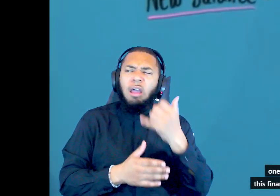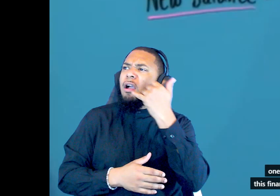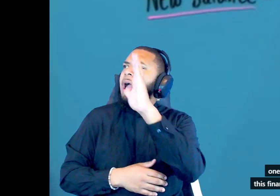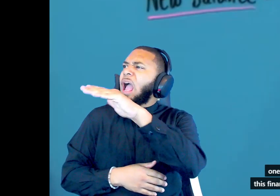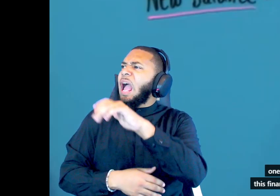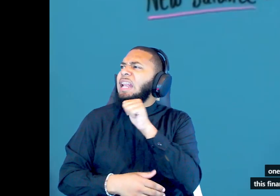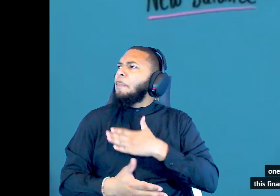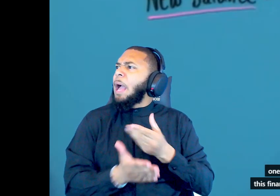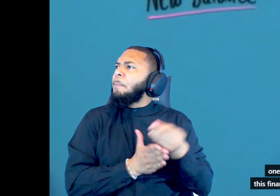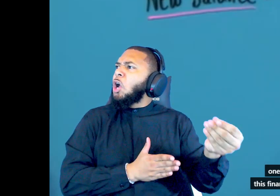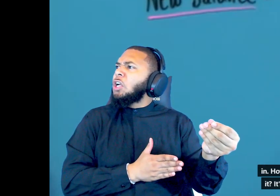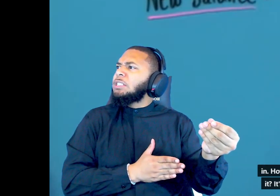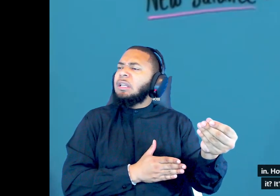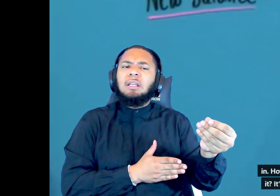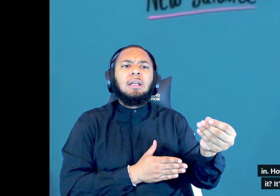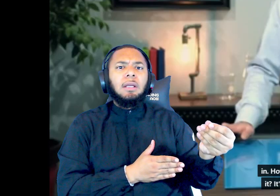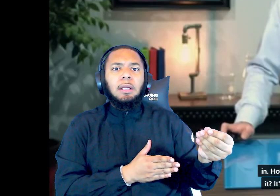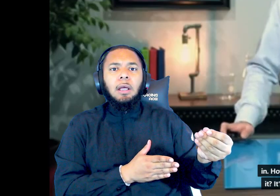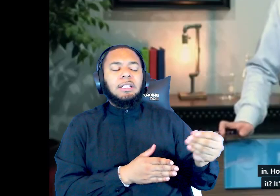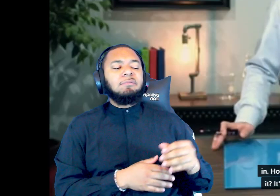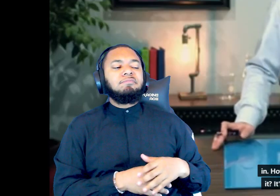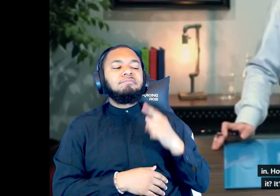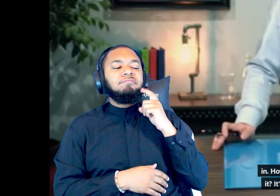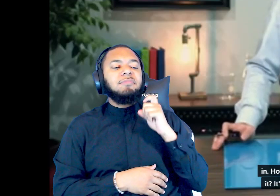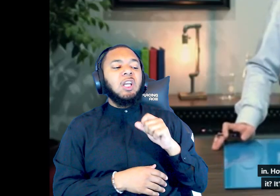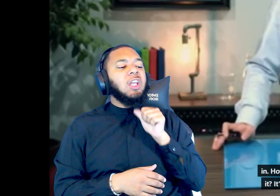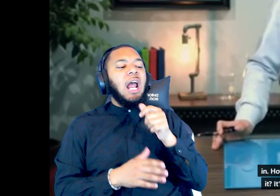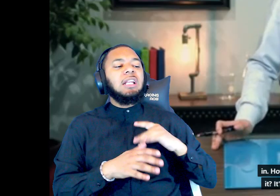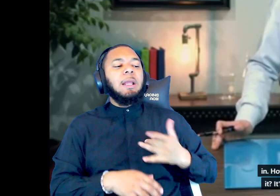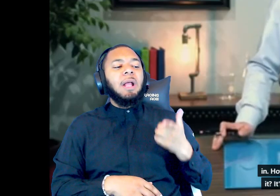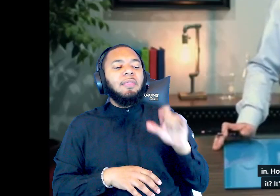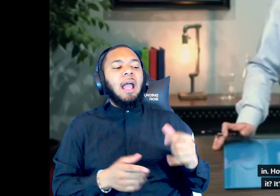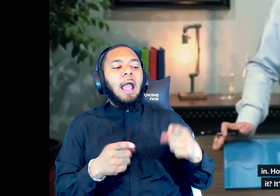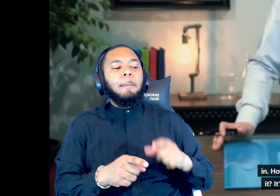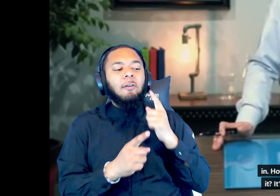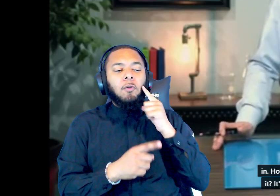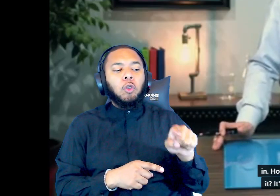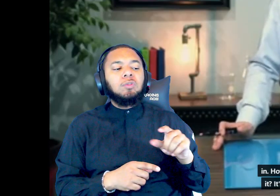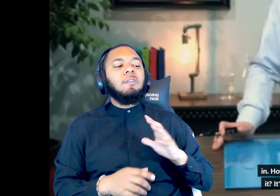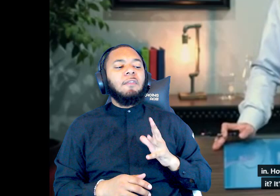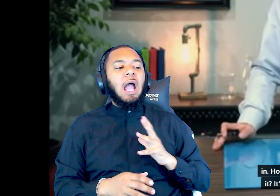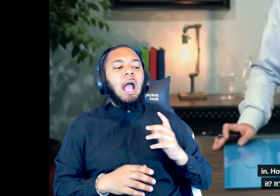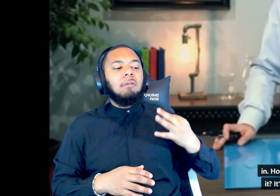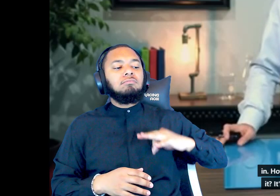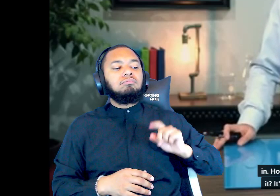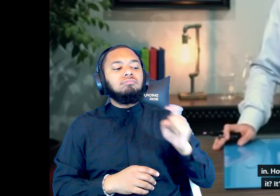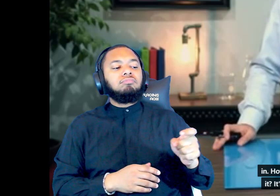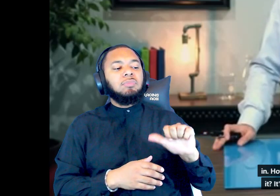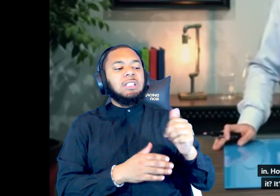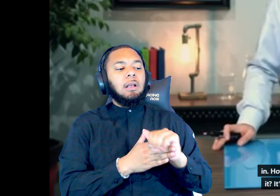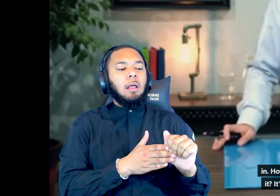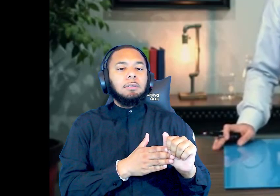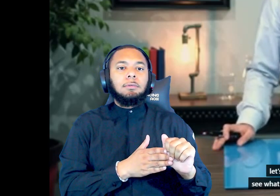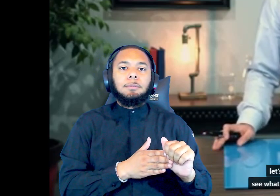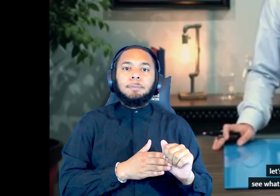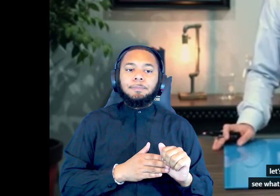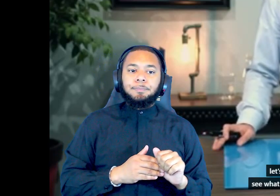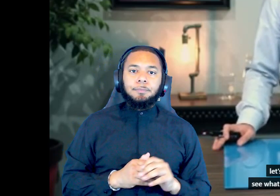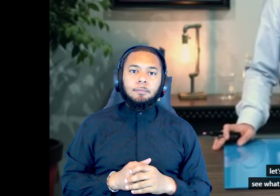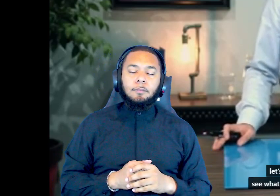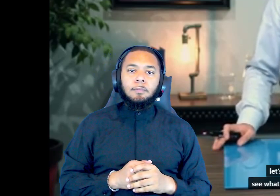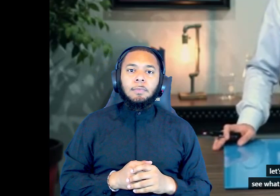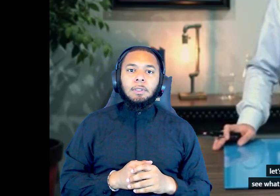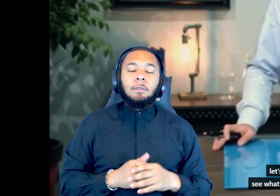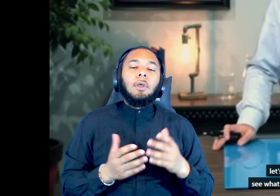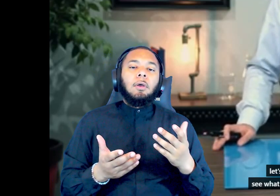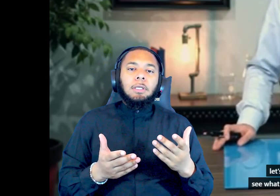to this finance charge. need to add this in. How do you calculate it? What is it? Is it gigantic? Is it small? Well, let's do